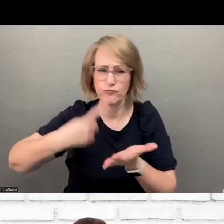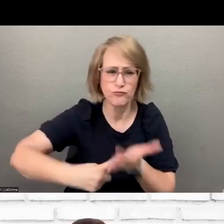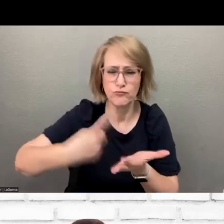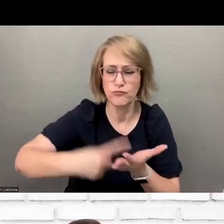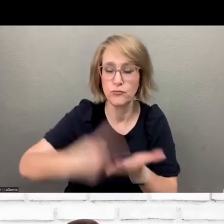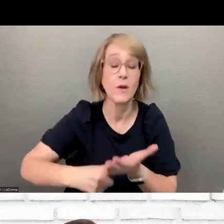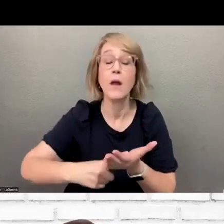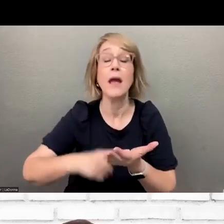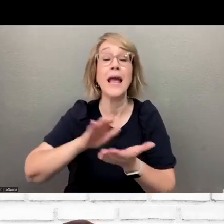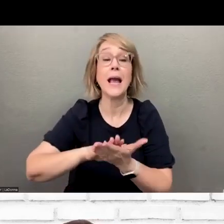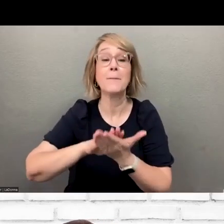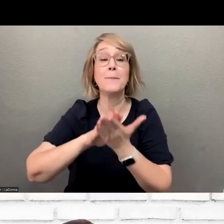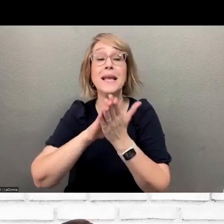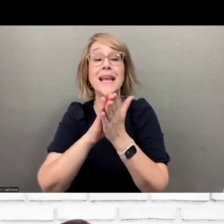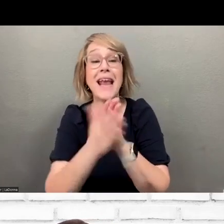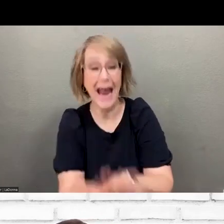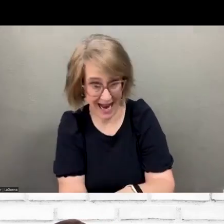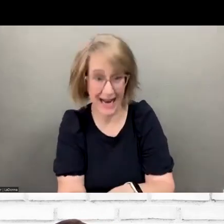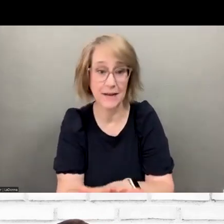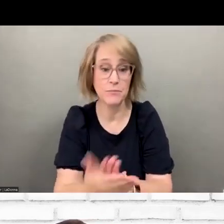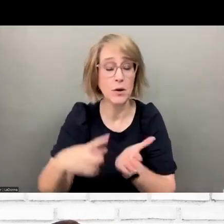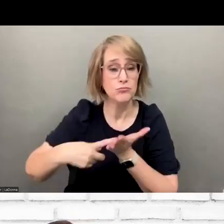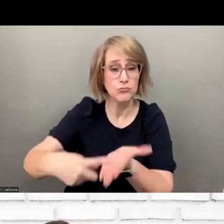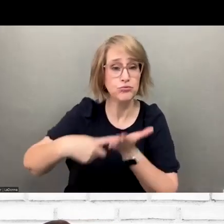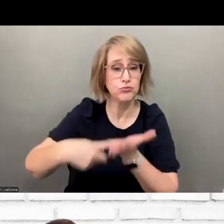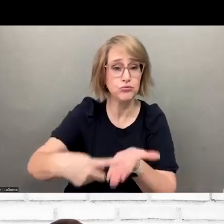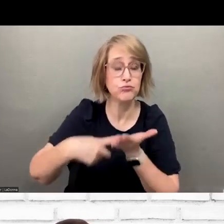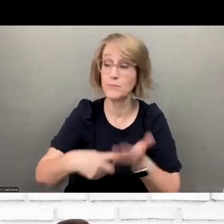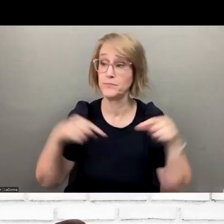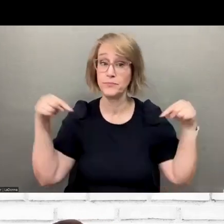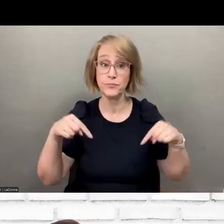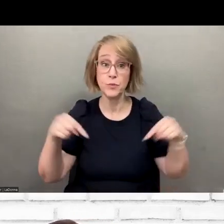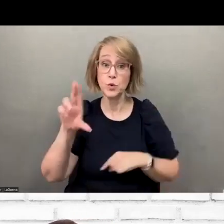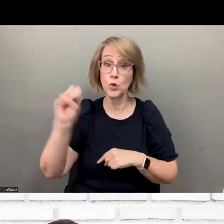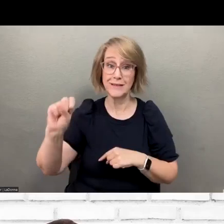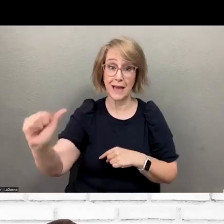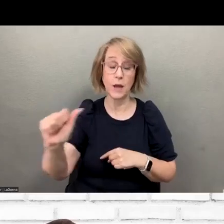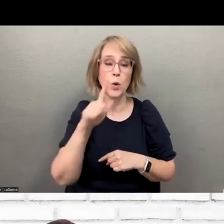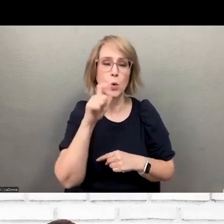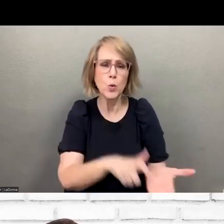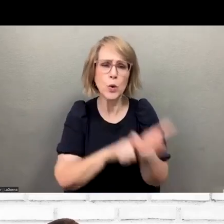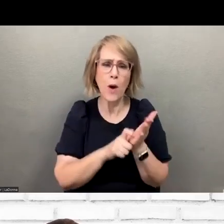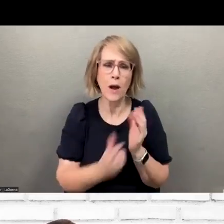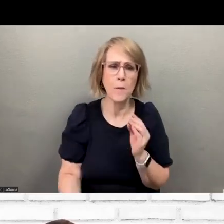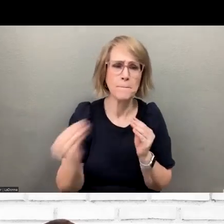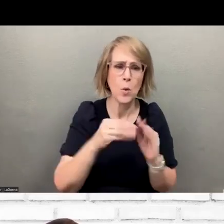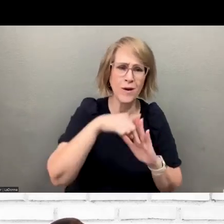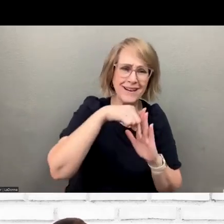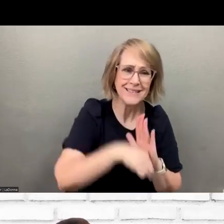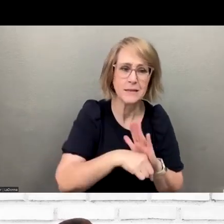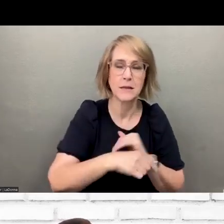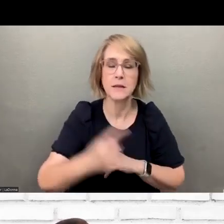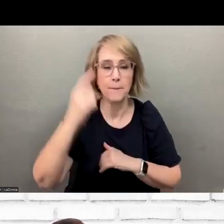formed into was a discussion. And as we all know in the US, individuals who require more intensive mental health, substance